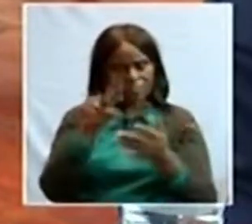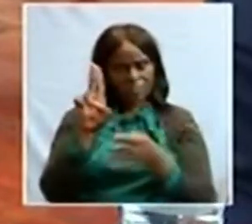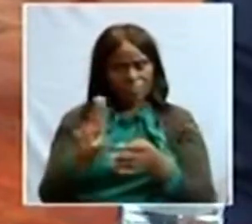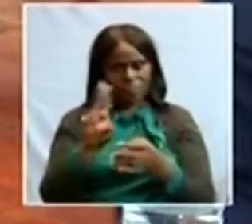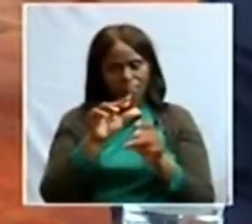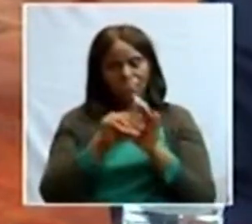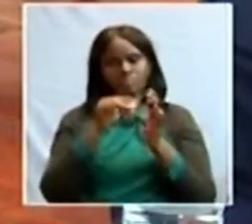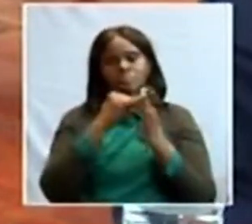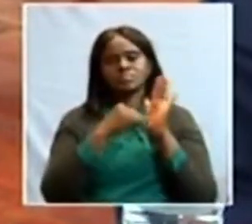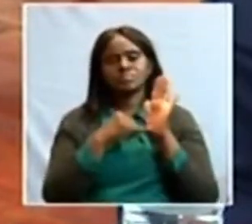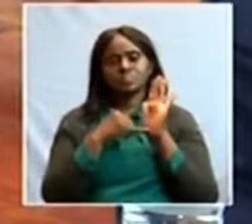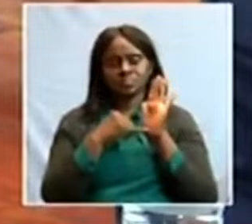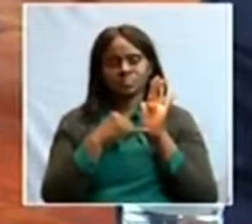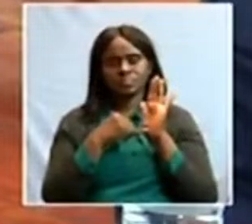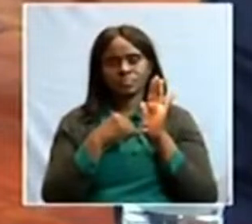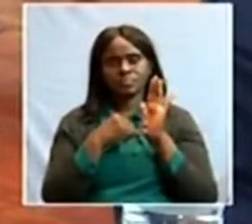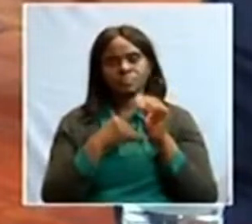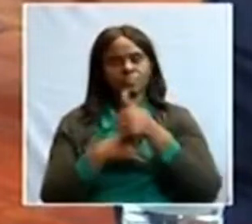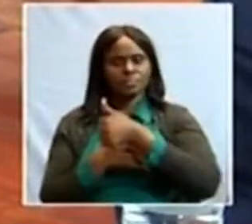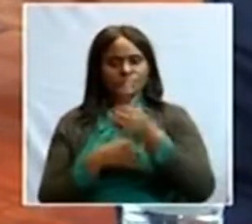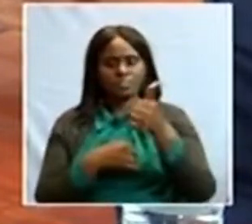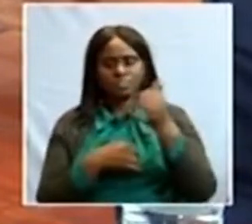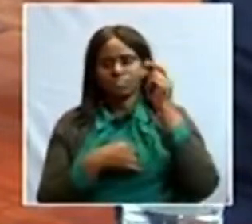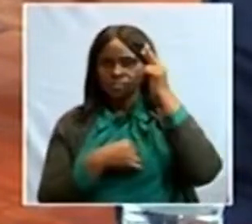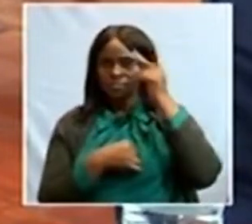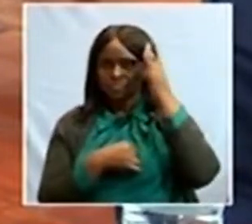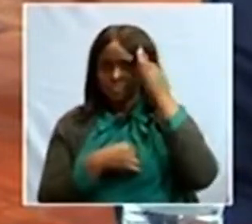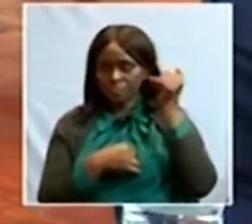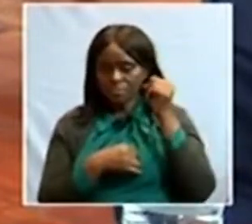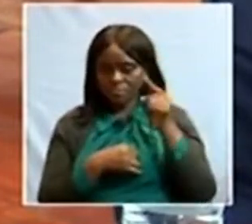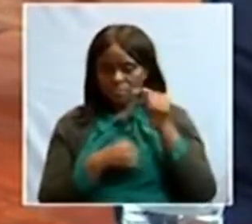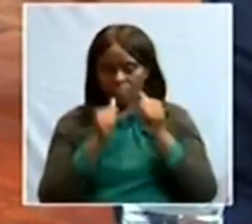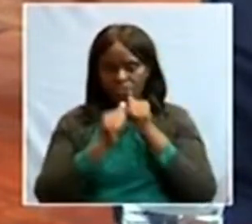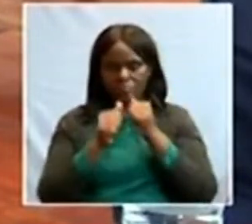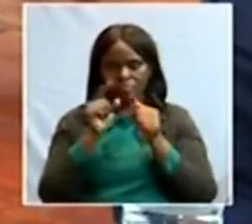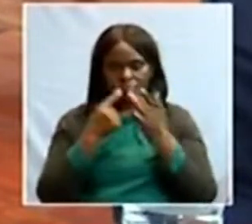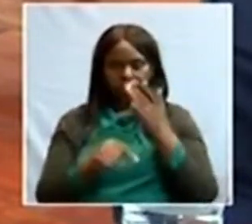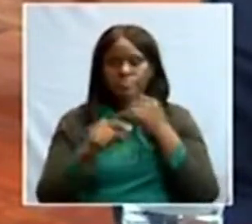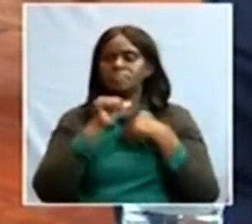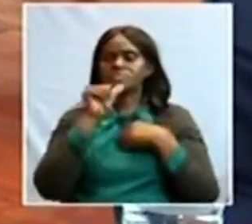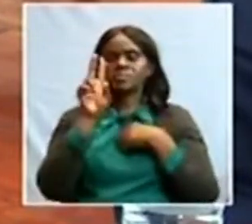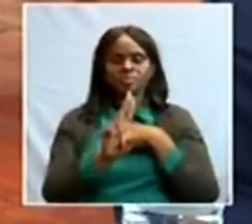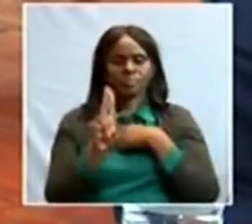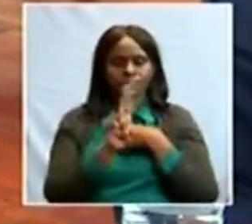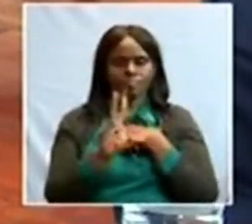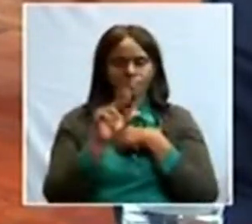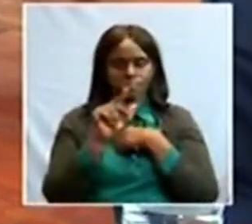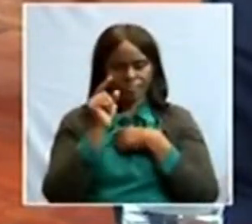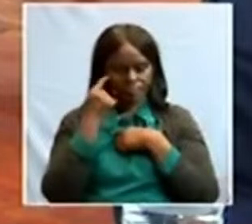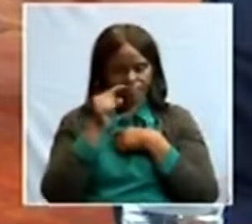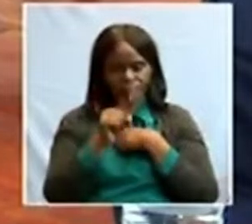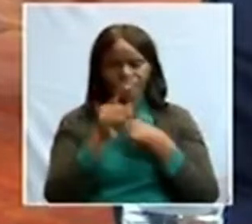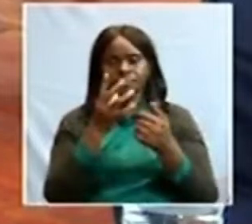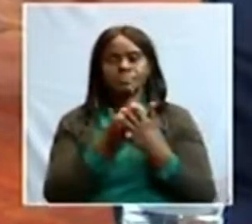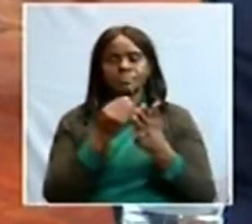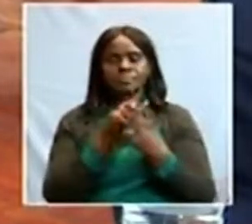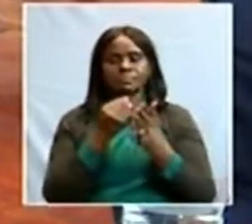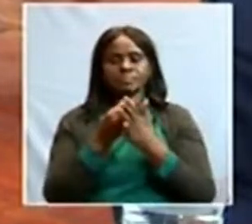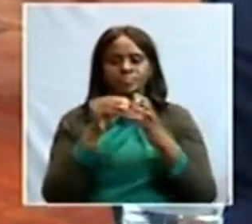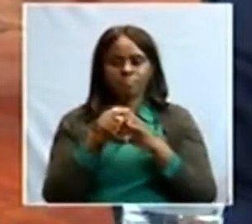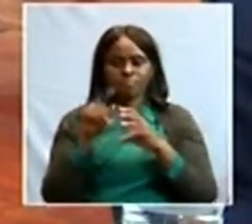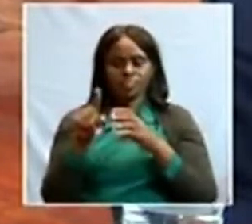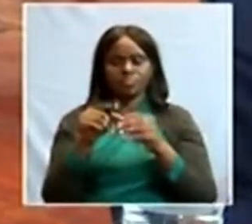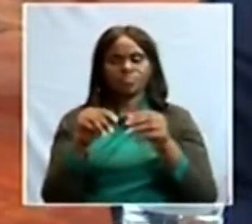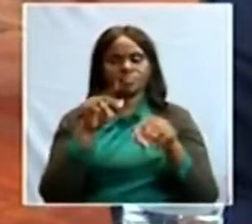January. Then the other reason is due to unspent or funds on the